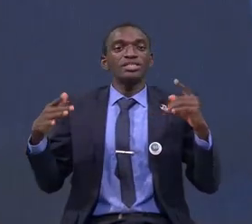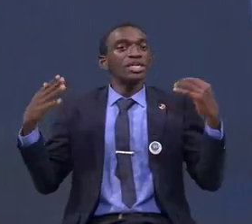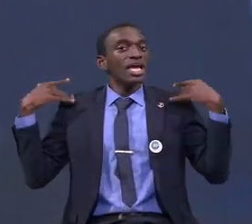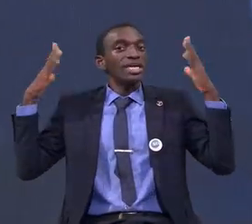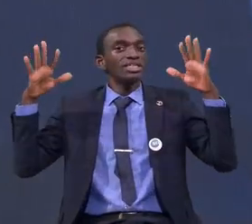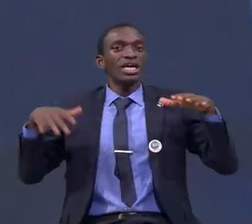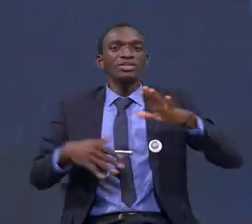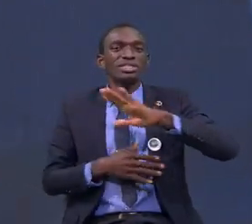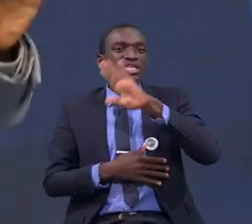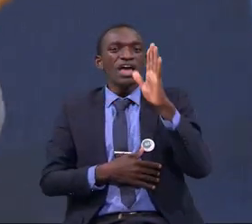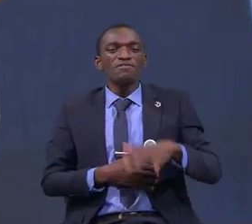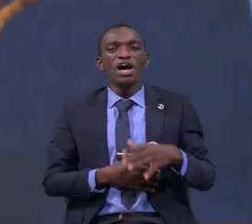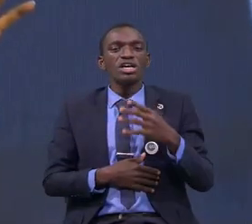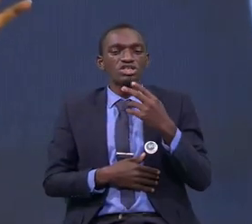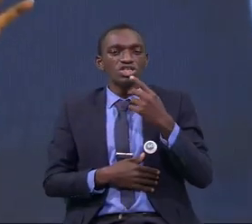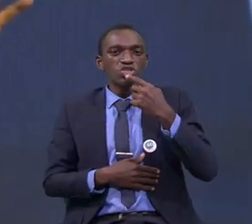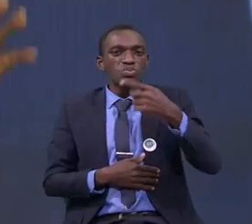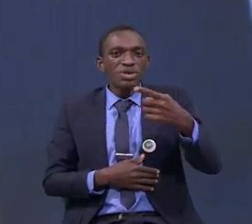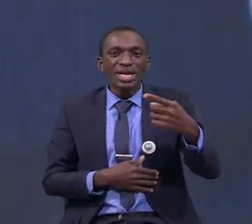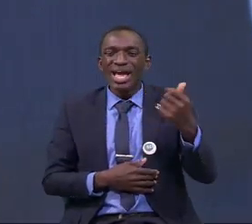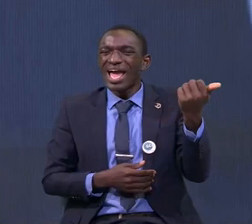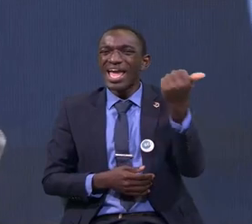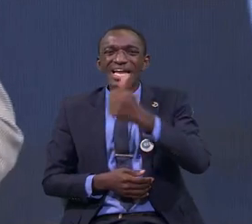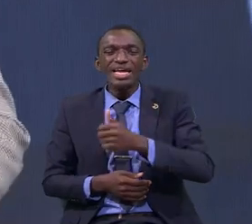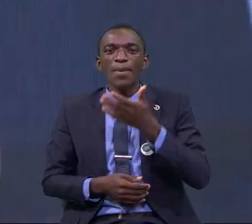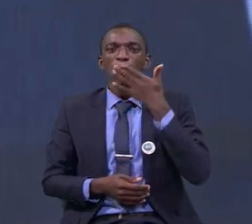never pronounce any bad word.